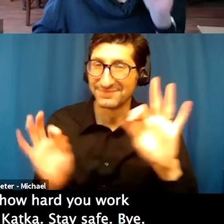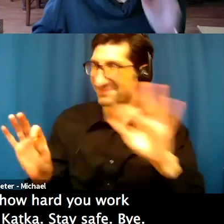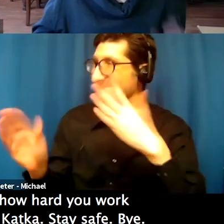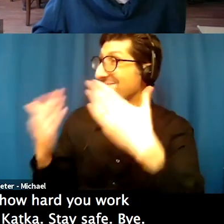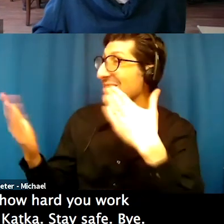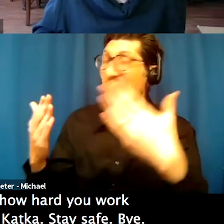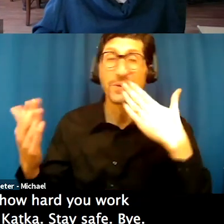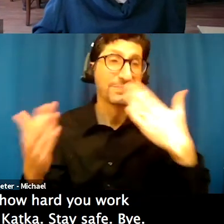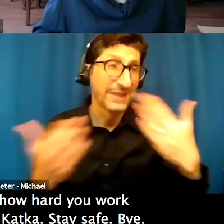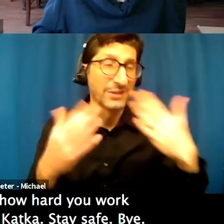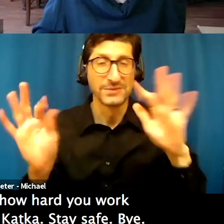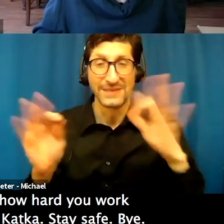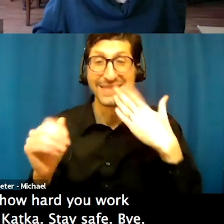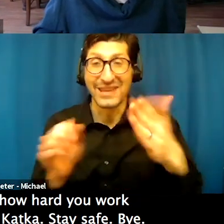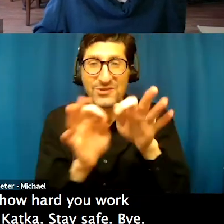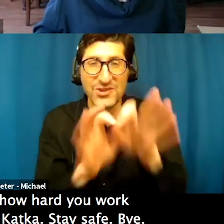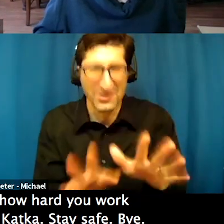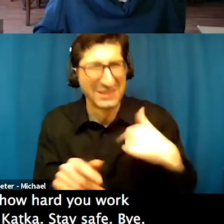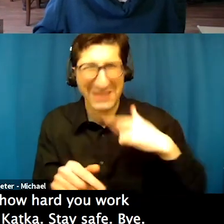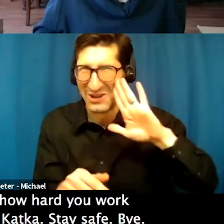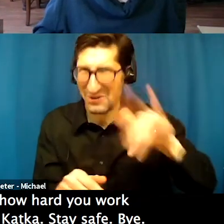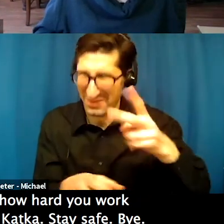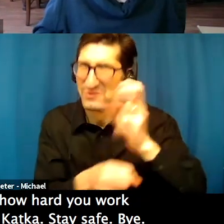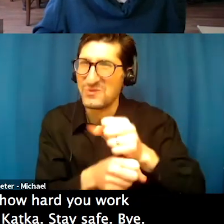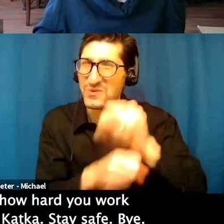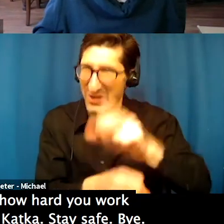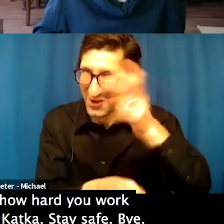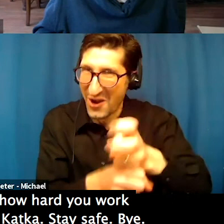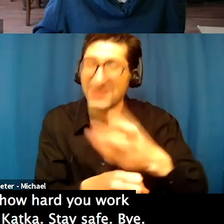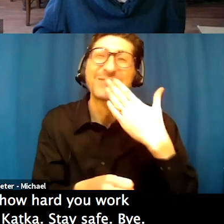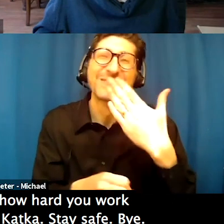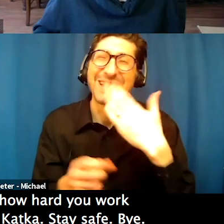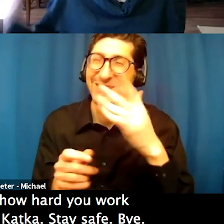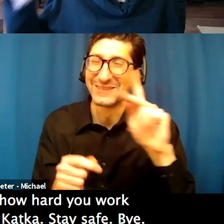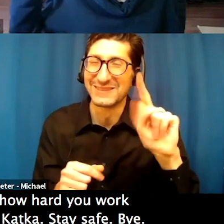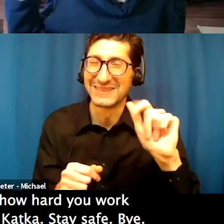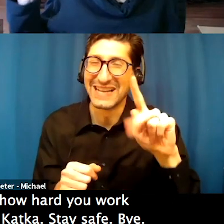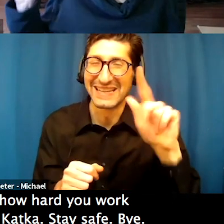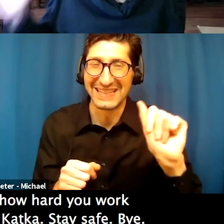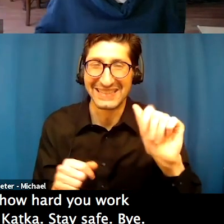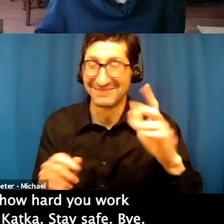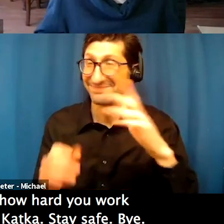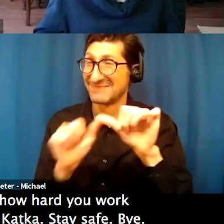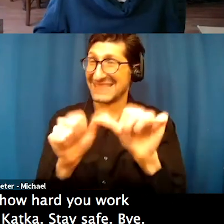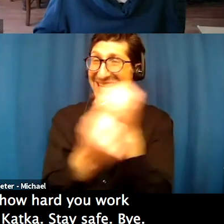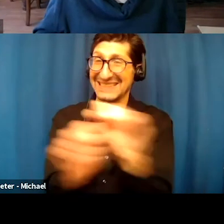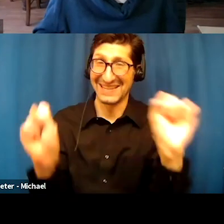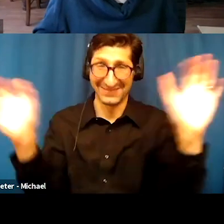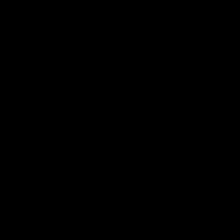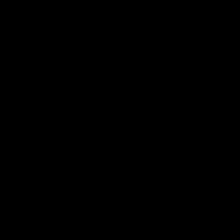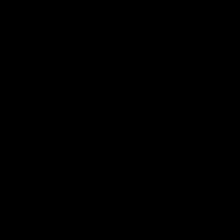you to the interpreters. Thank you. saw how hard you worked. Thank you everyone. Thank you. Stay safe. Bye.